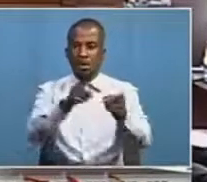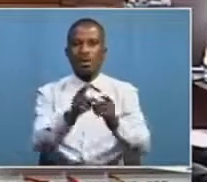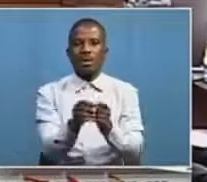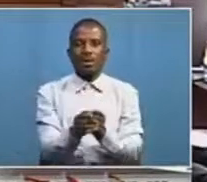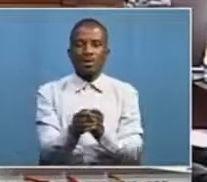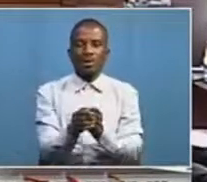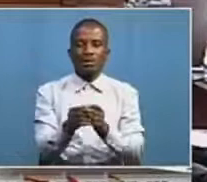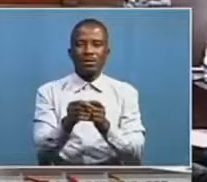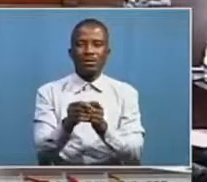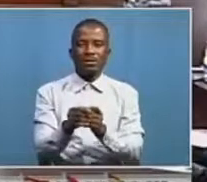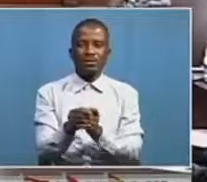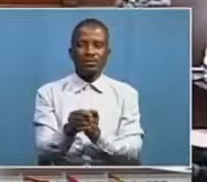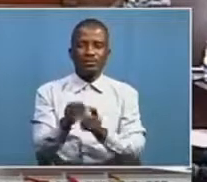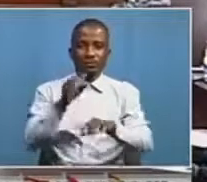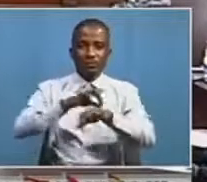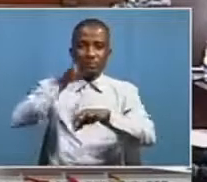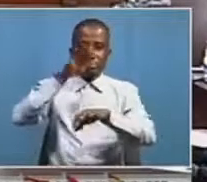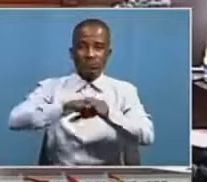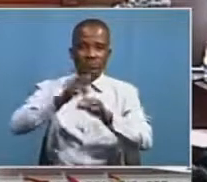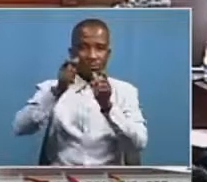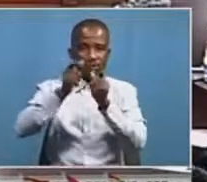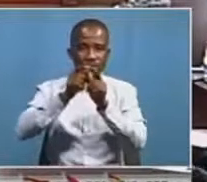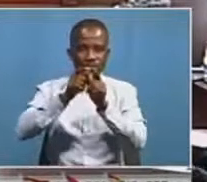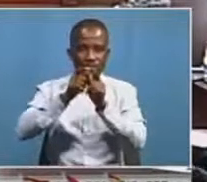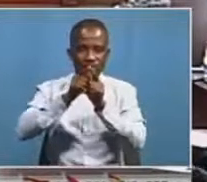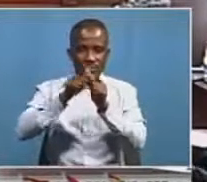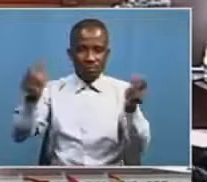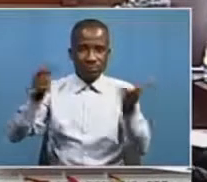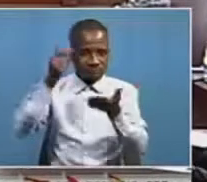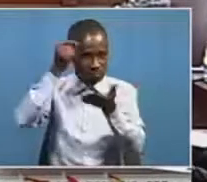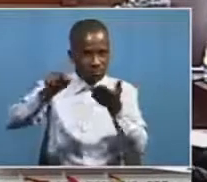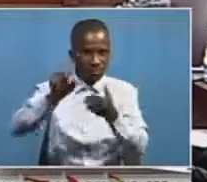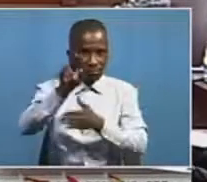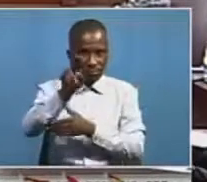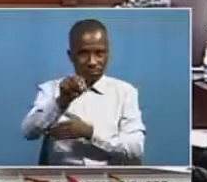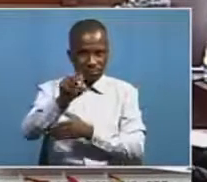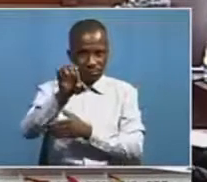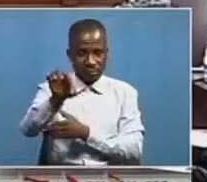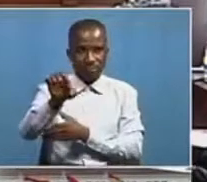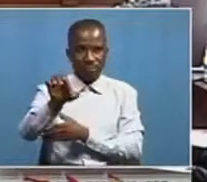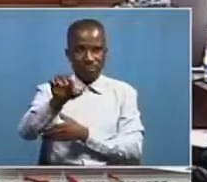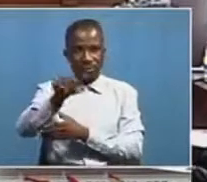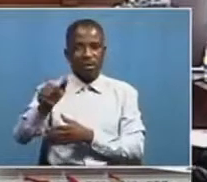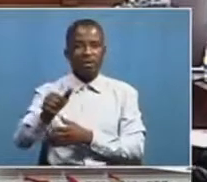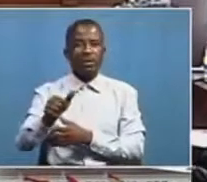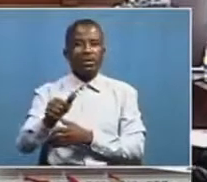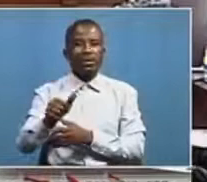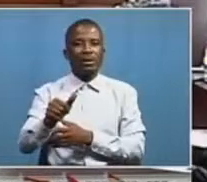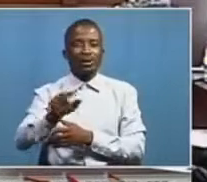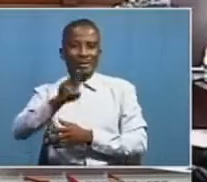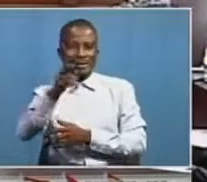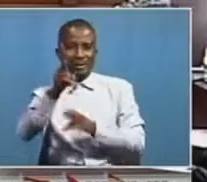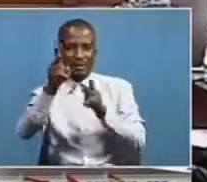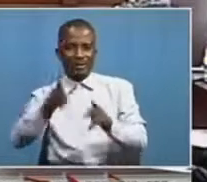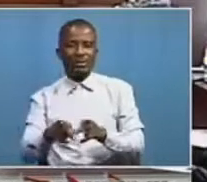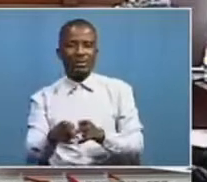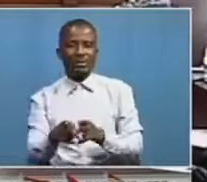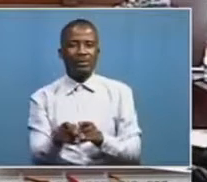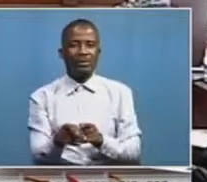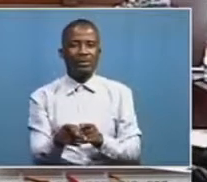Johnson, Esiedun Ketia, PW1, Dr. Pesa White, PW2, and